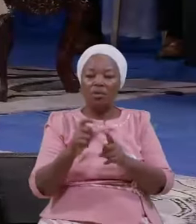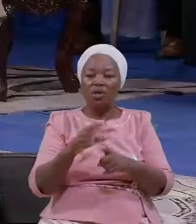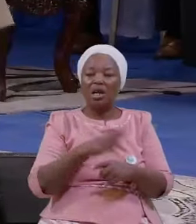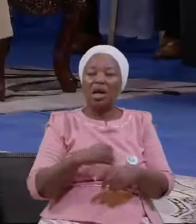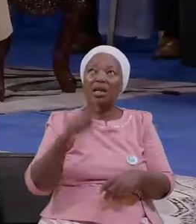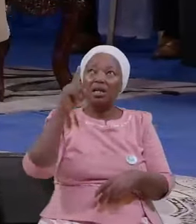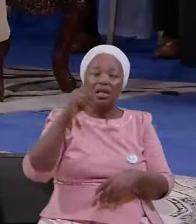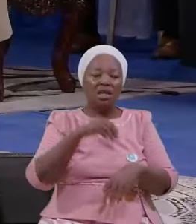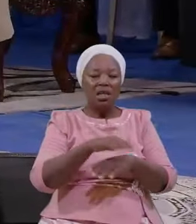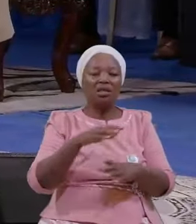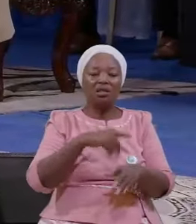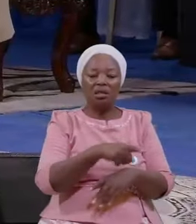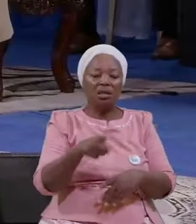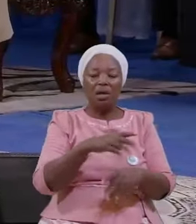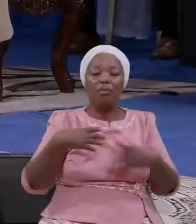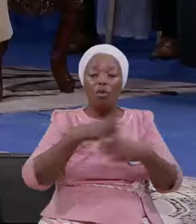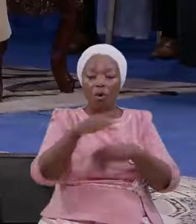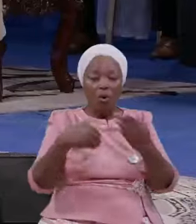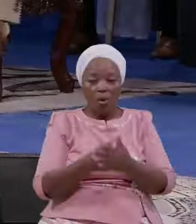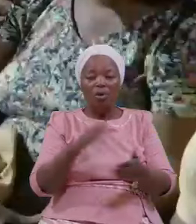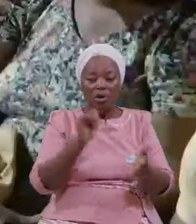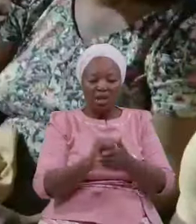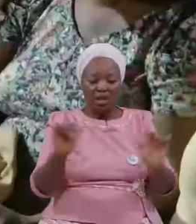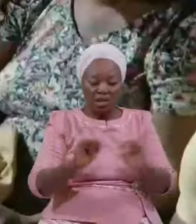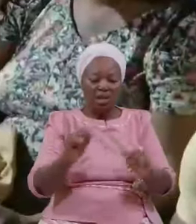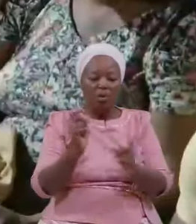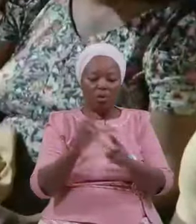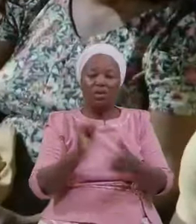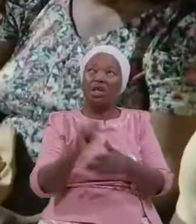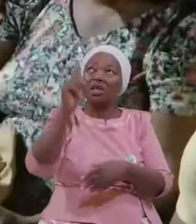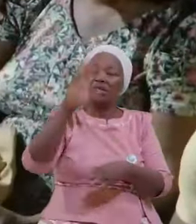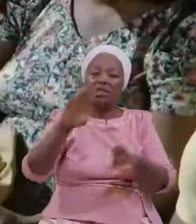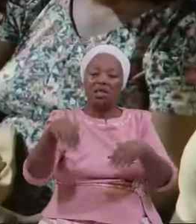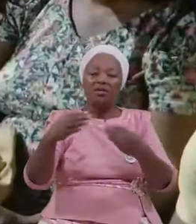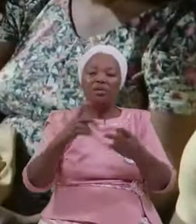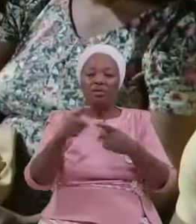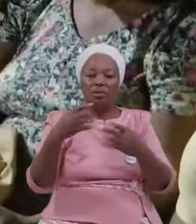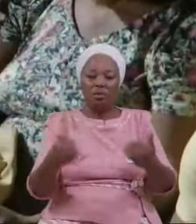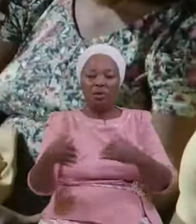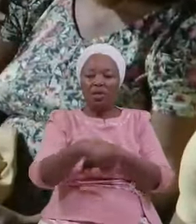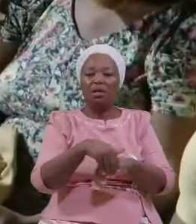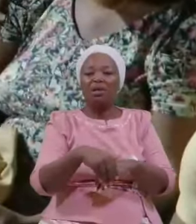all. That the word is bringing to you today. The word you are hearing enters